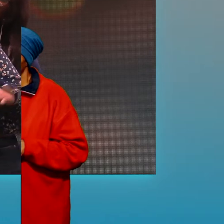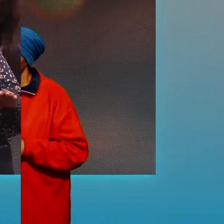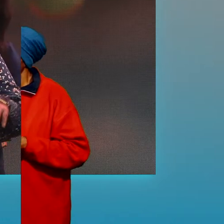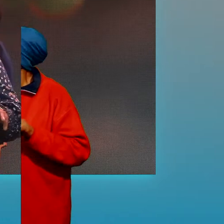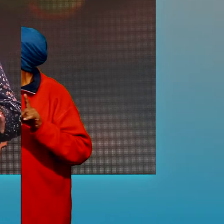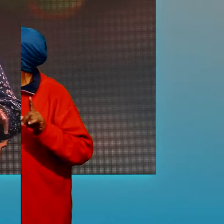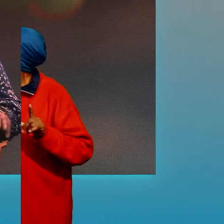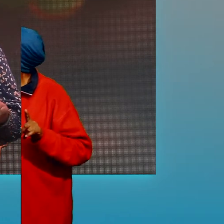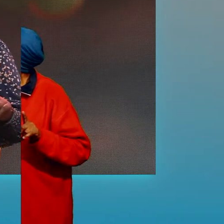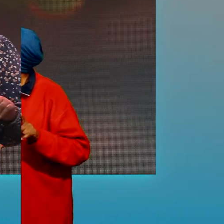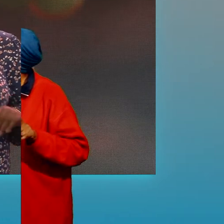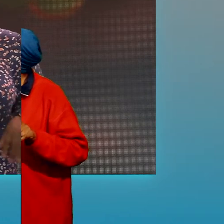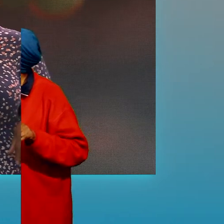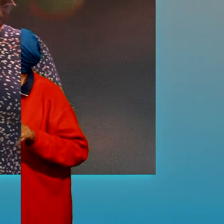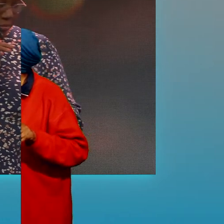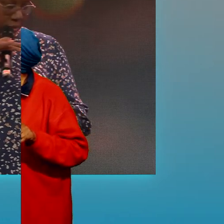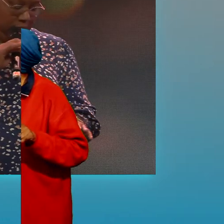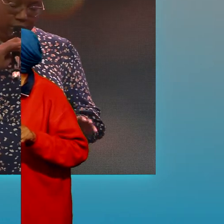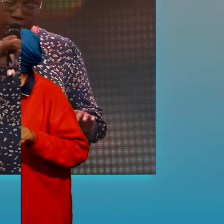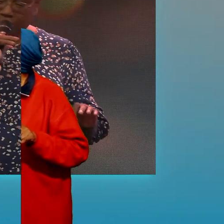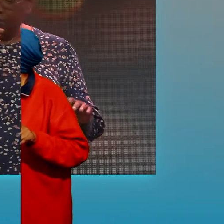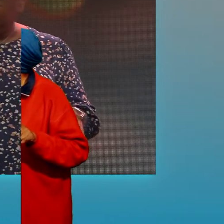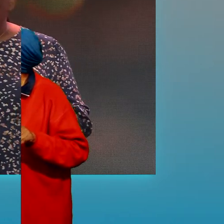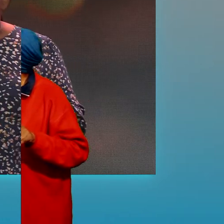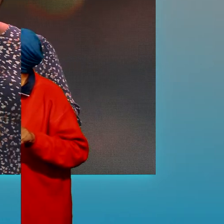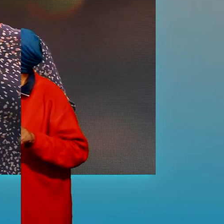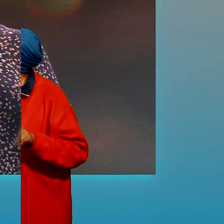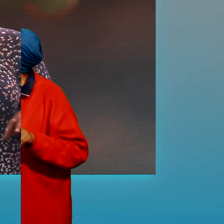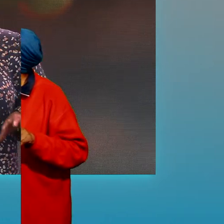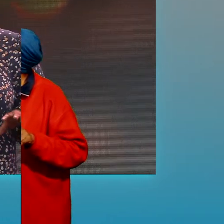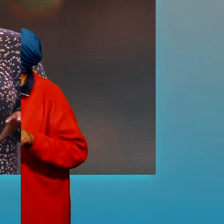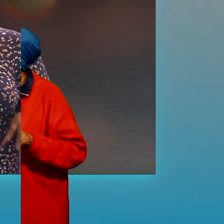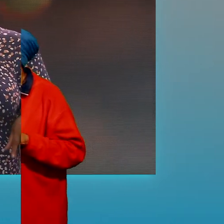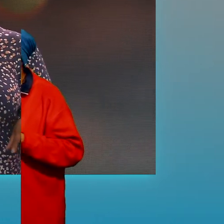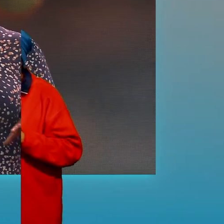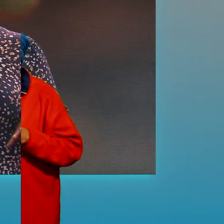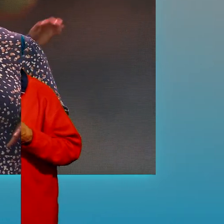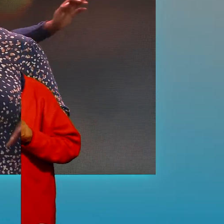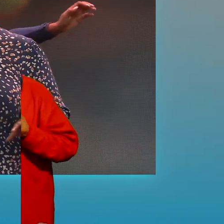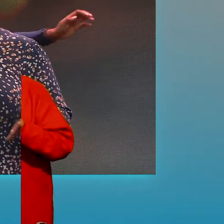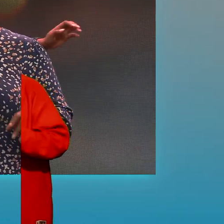don't take some of me, take all of me.